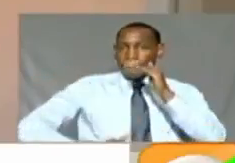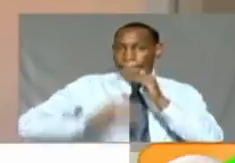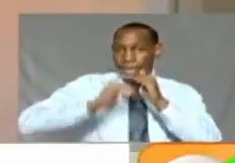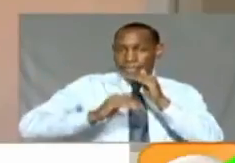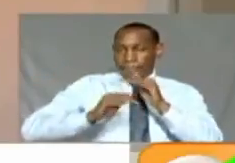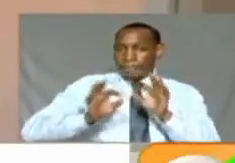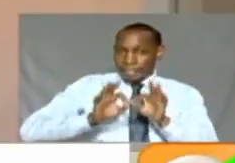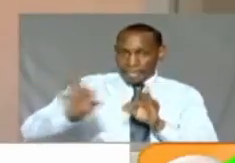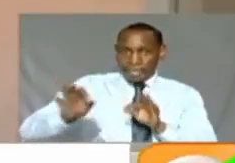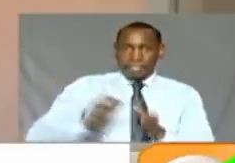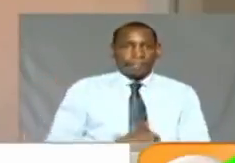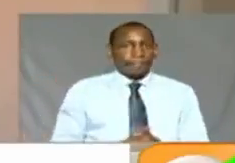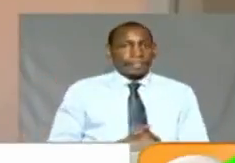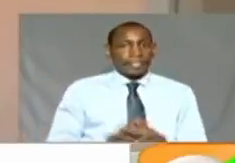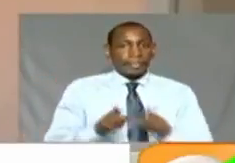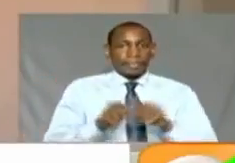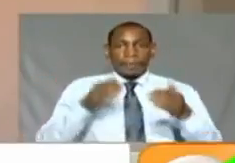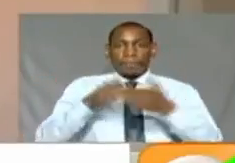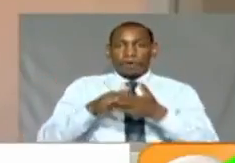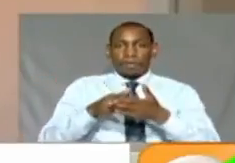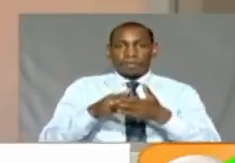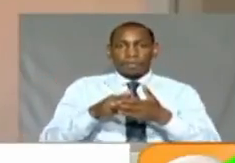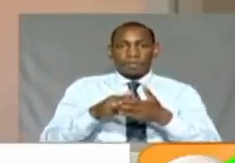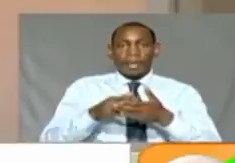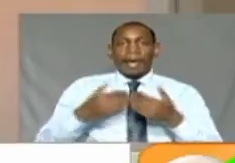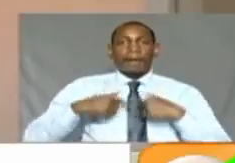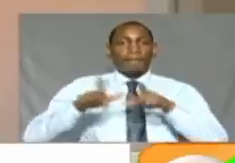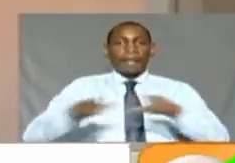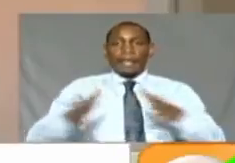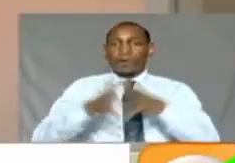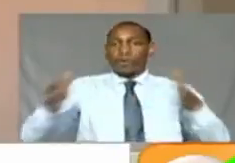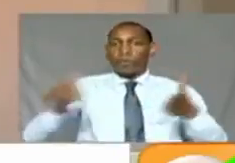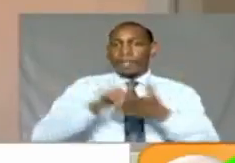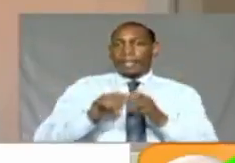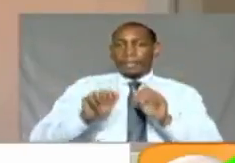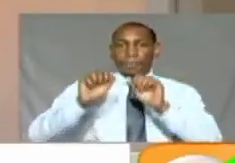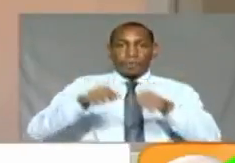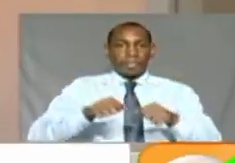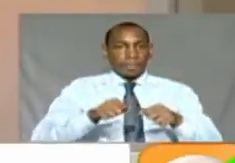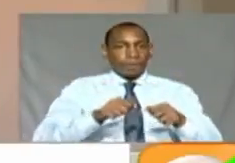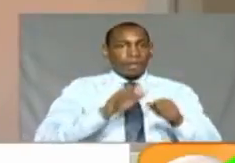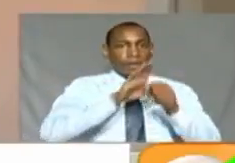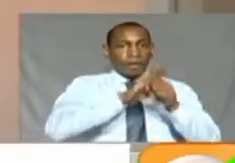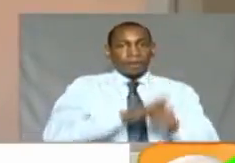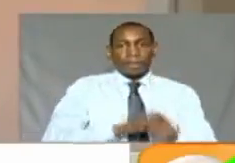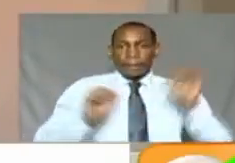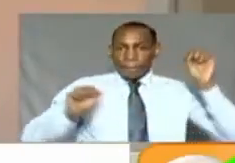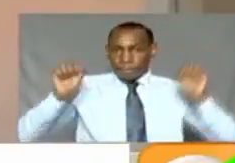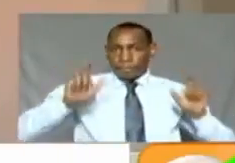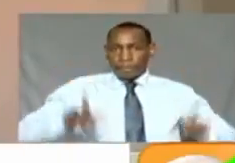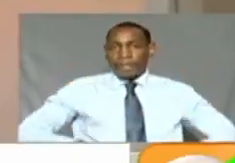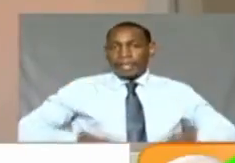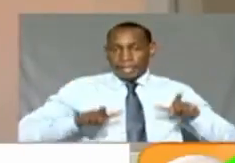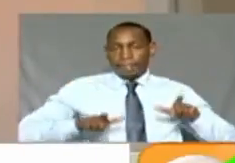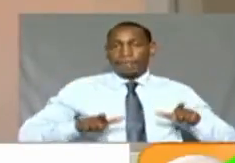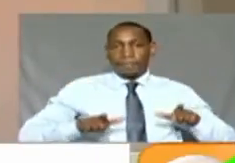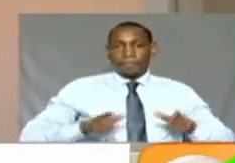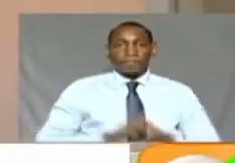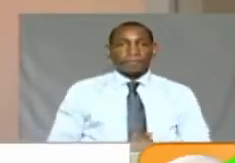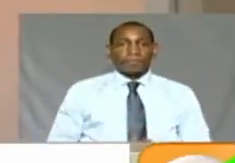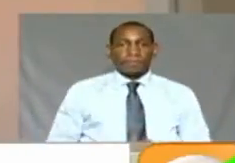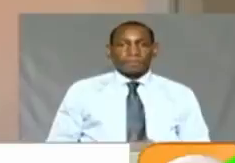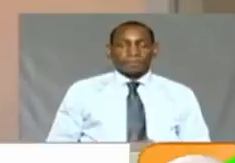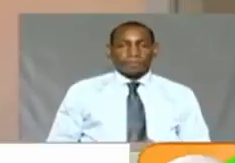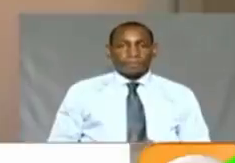least acreage. This is to prevent rampant subdivision of land that is detrimental to their pastoralist lifestyle, as Sam Ogina reports from Narok